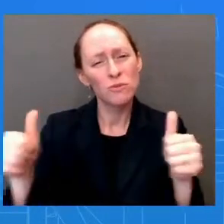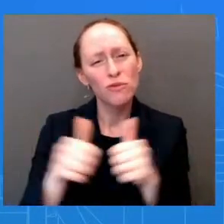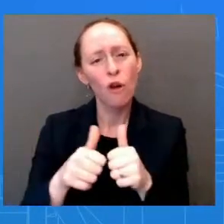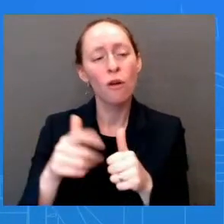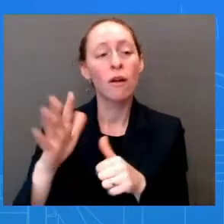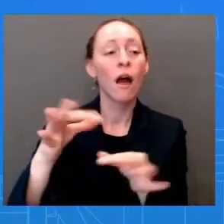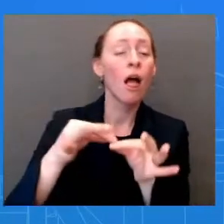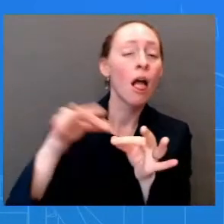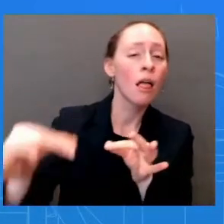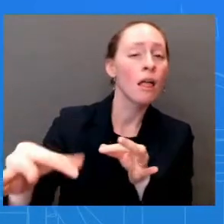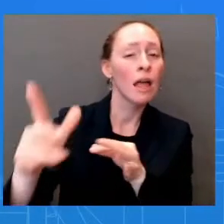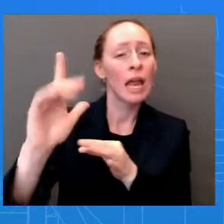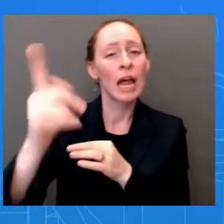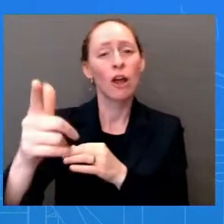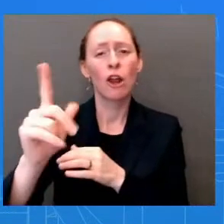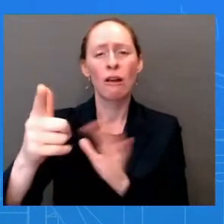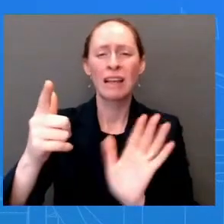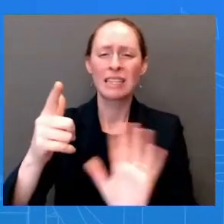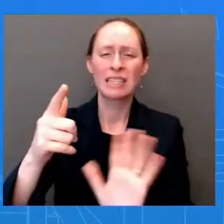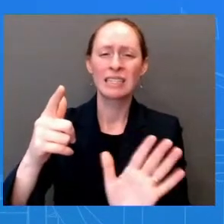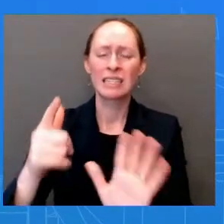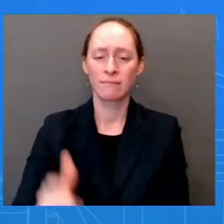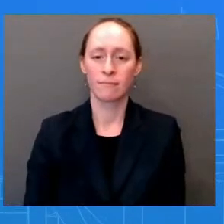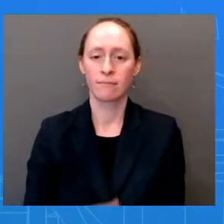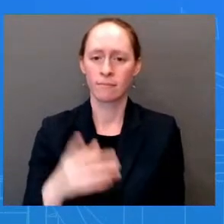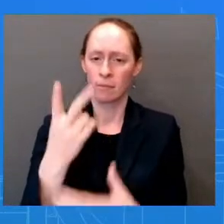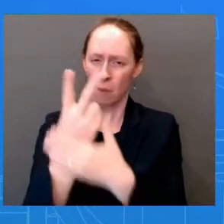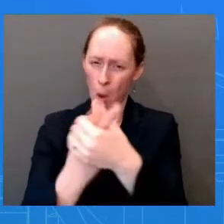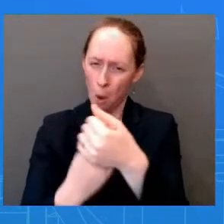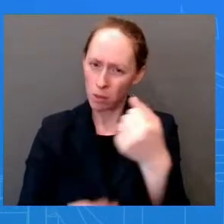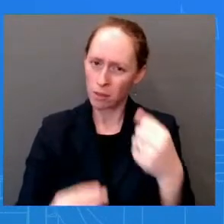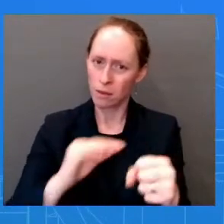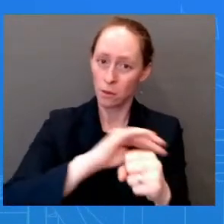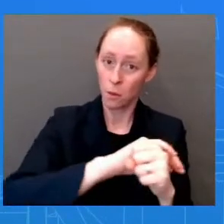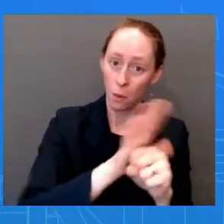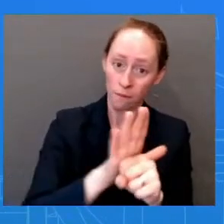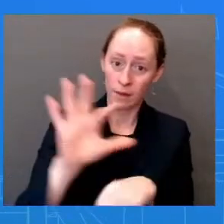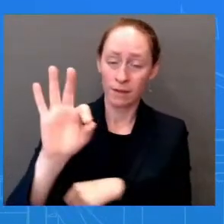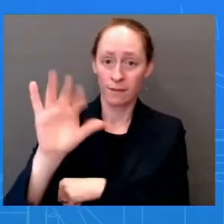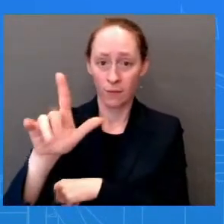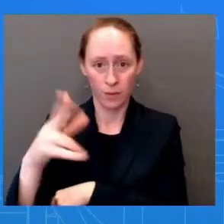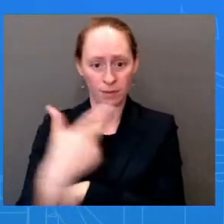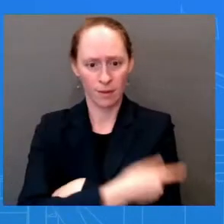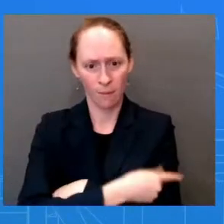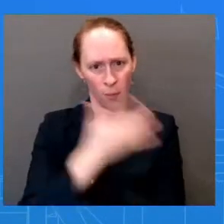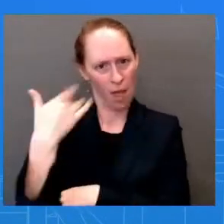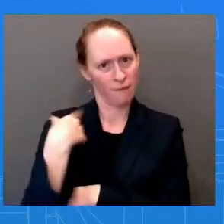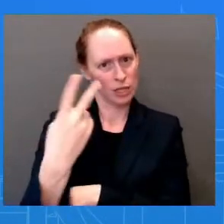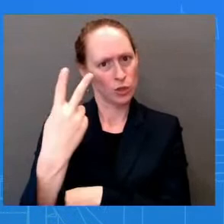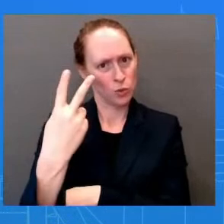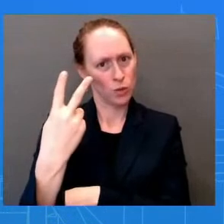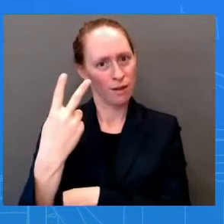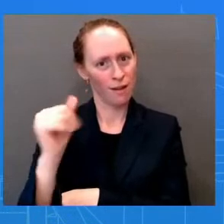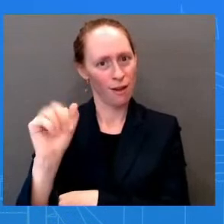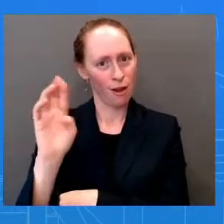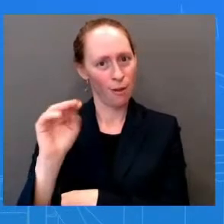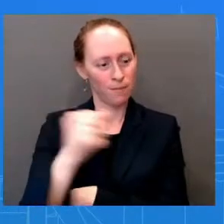arm if you want. Go to vaccines.gov, and let's do everything we all can to protect the American people. Thank you. Prostitute.